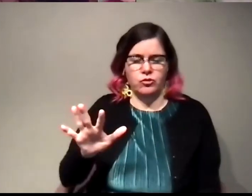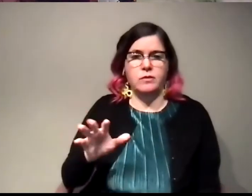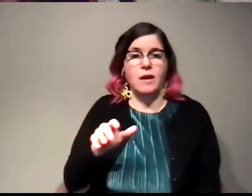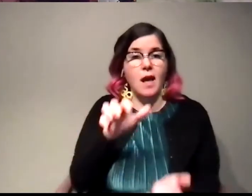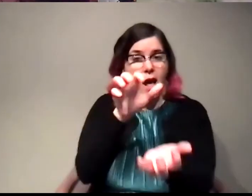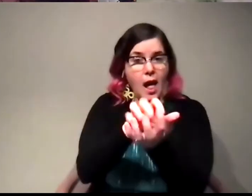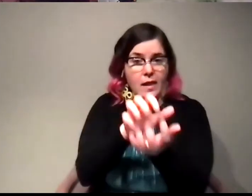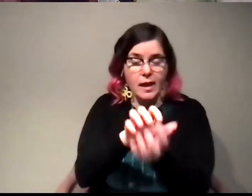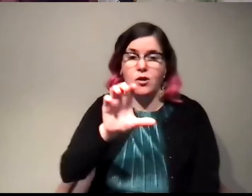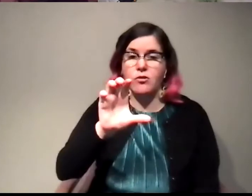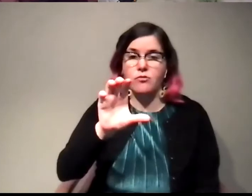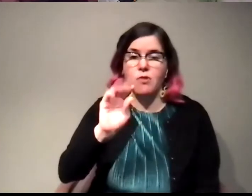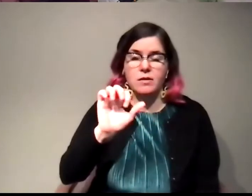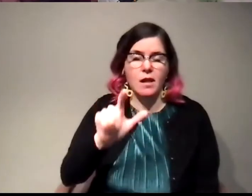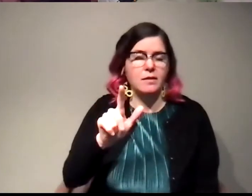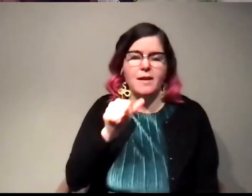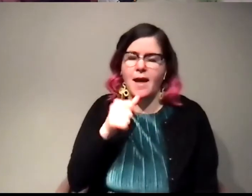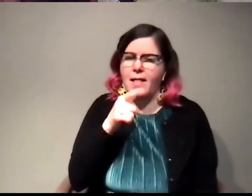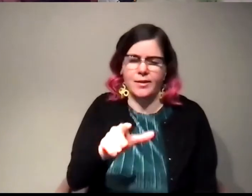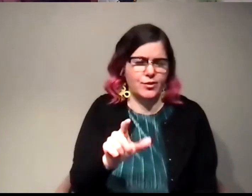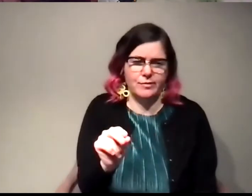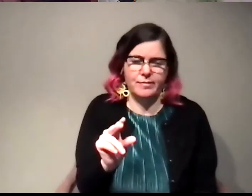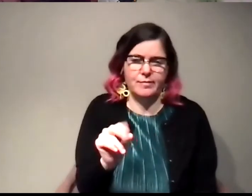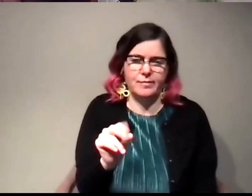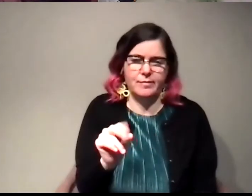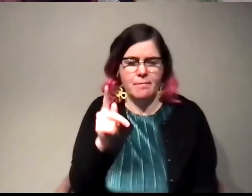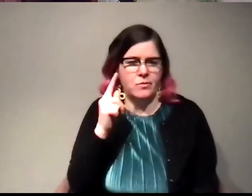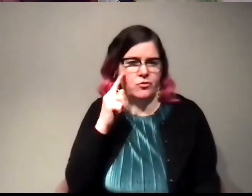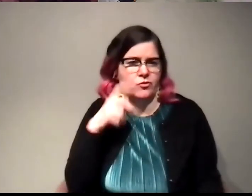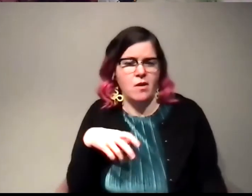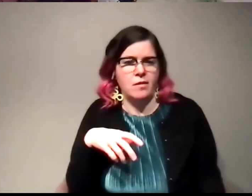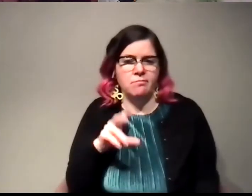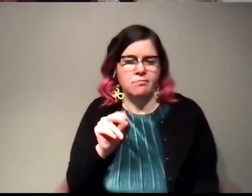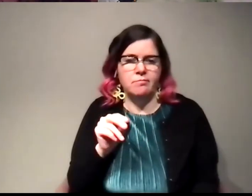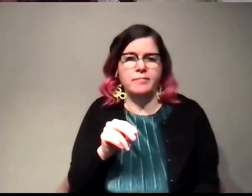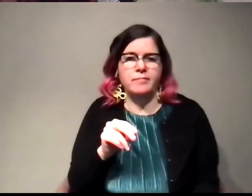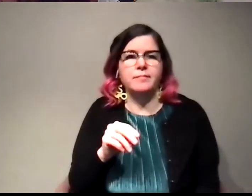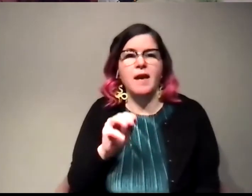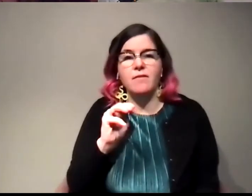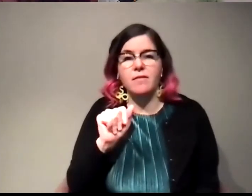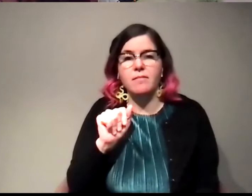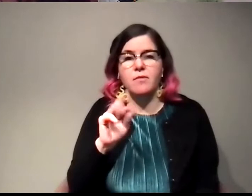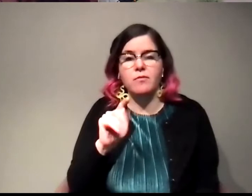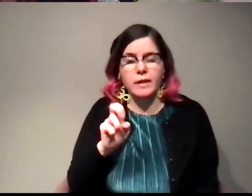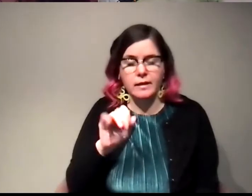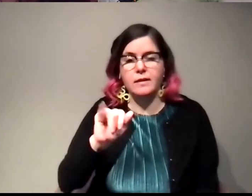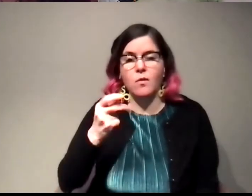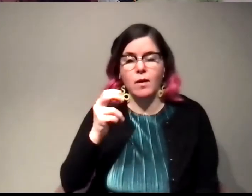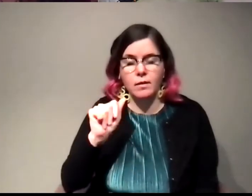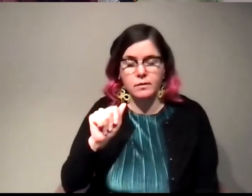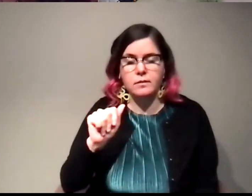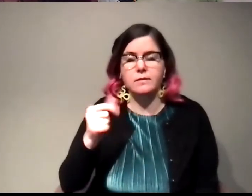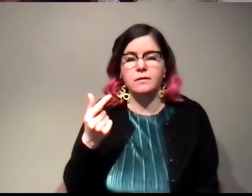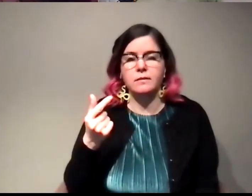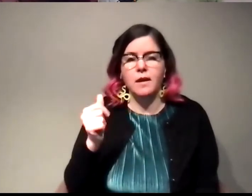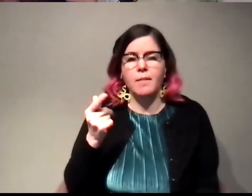crocodiles are not lizards, actually. A lot of people are surprised to find that out. But there's marine iguanas in the Galapagos. I've